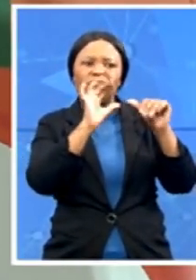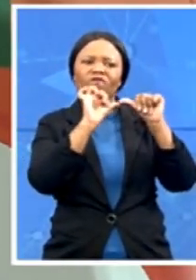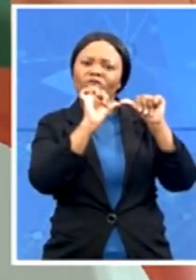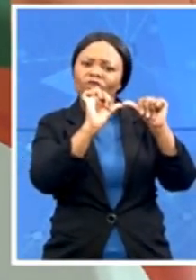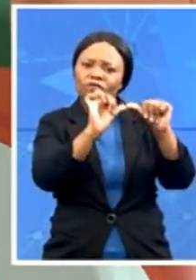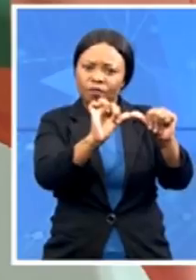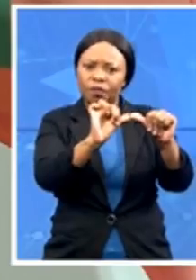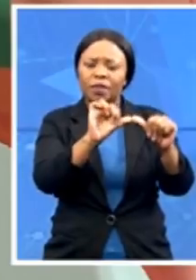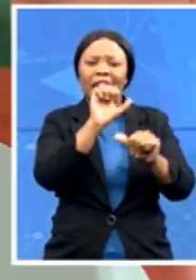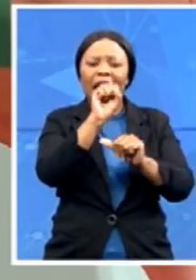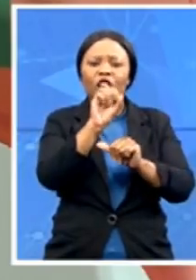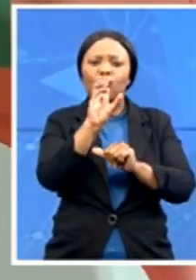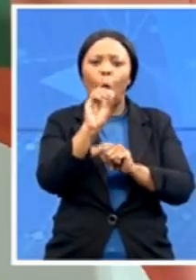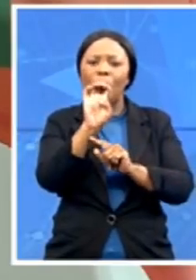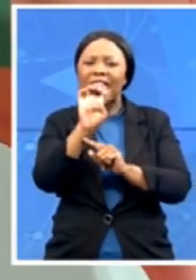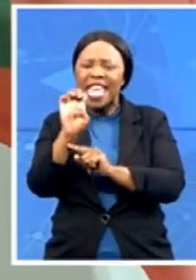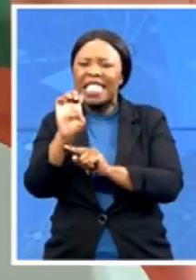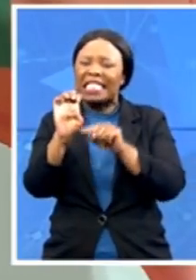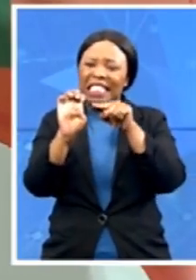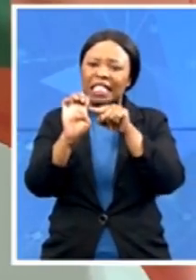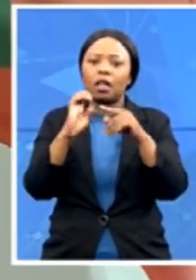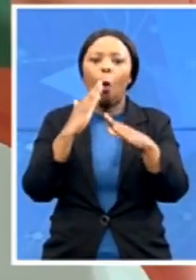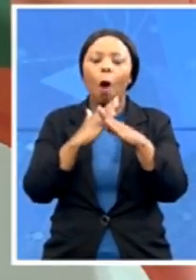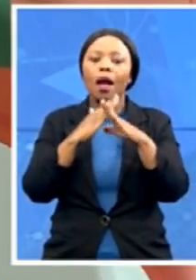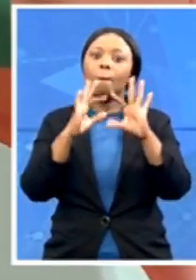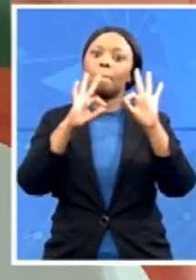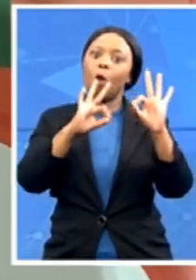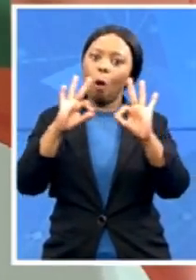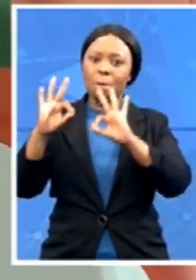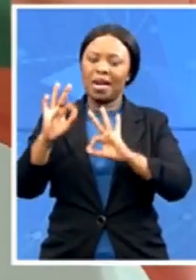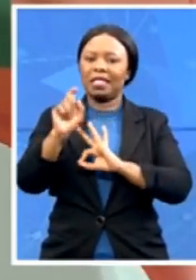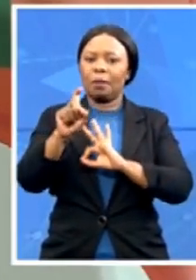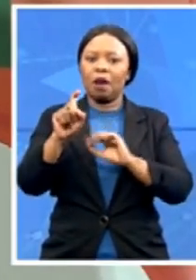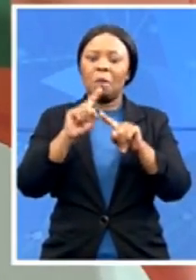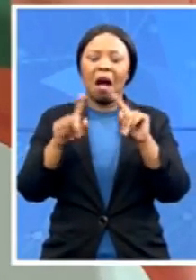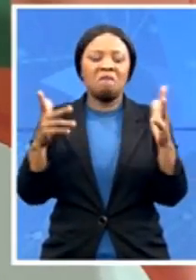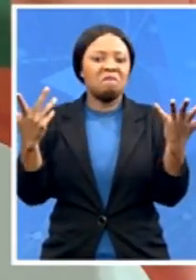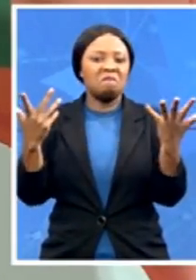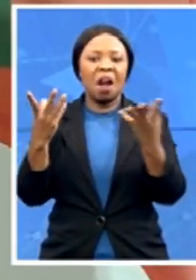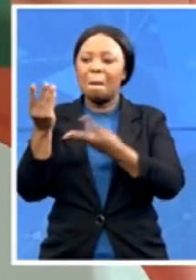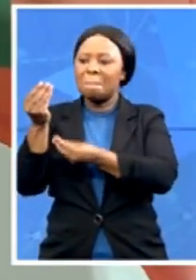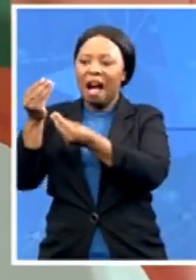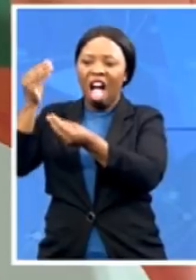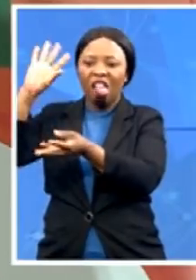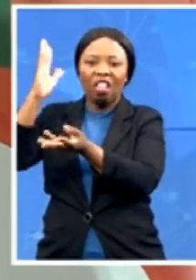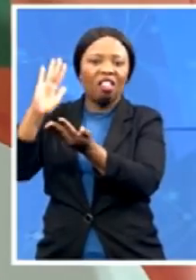properly. Yet it all went to shambles, while some people and their party were